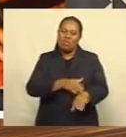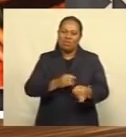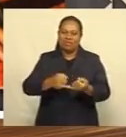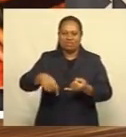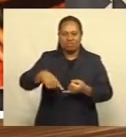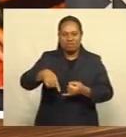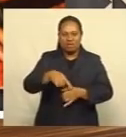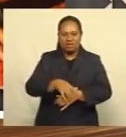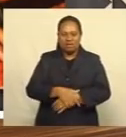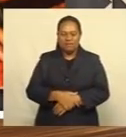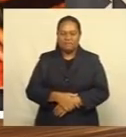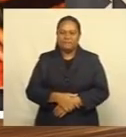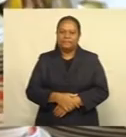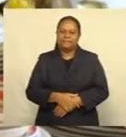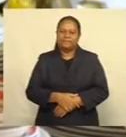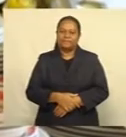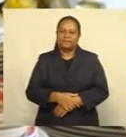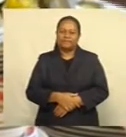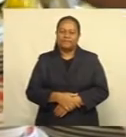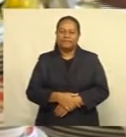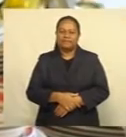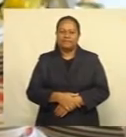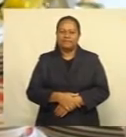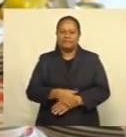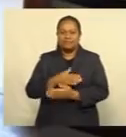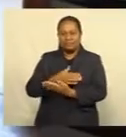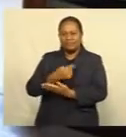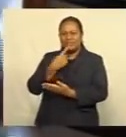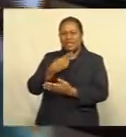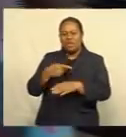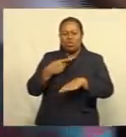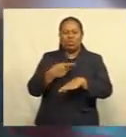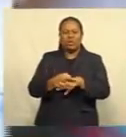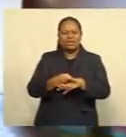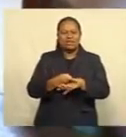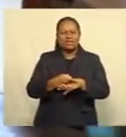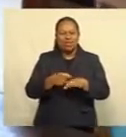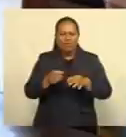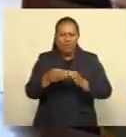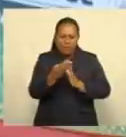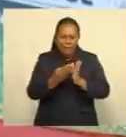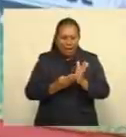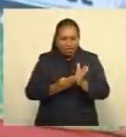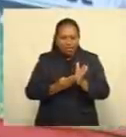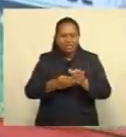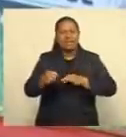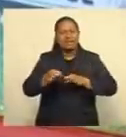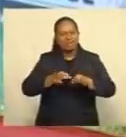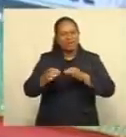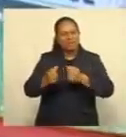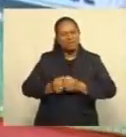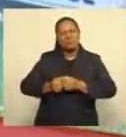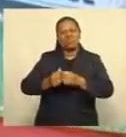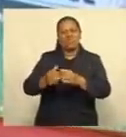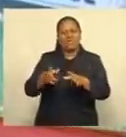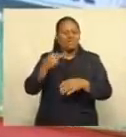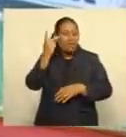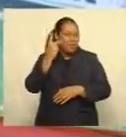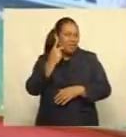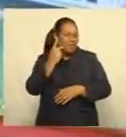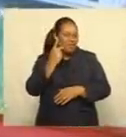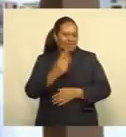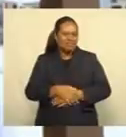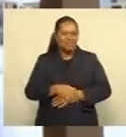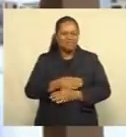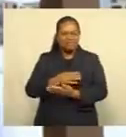Venina Rakautonga reports. Weeks of budgeting and planning has now gone to waste for these parents. We